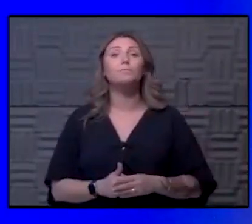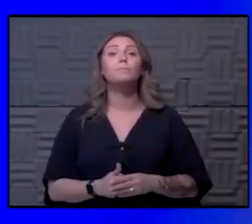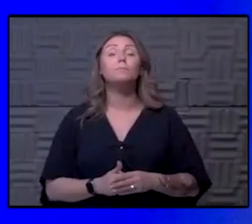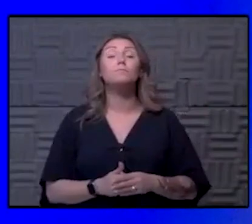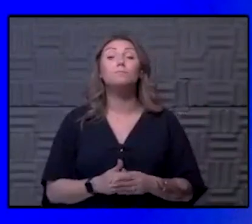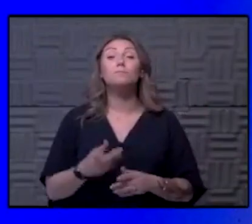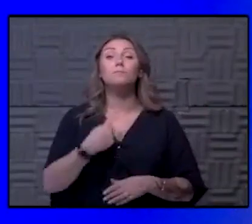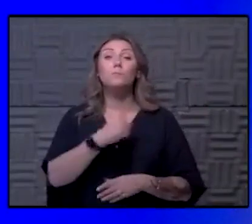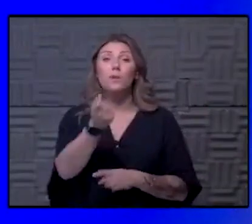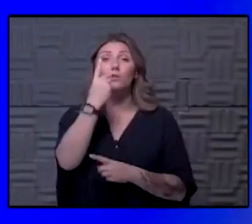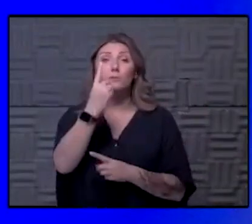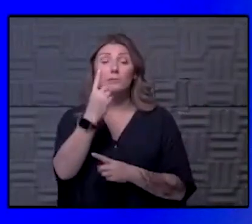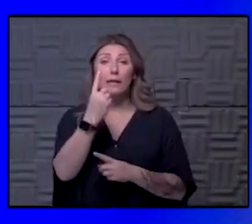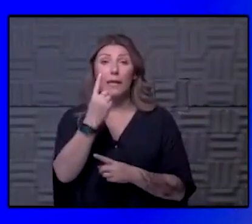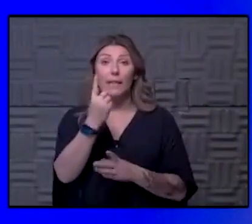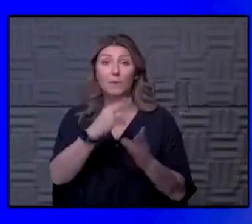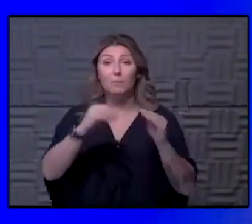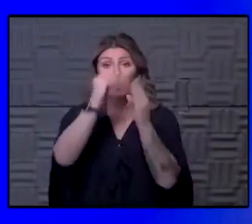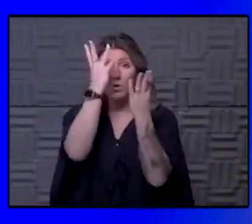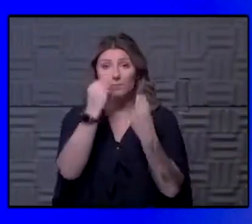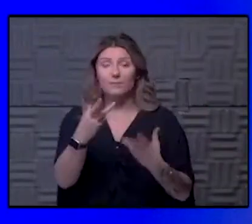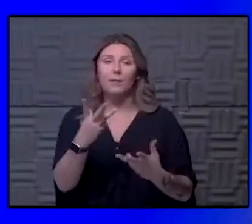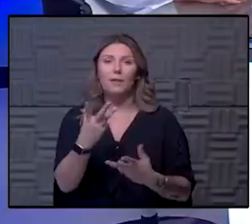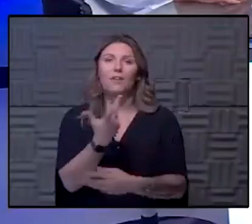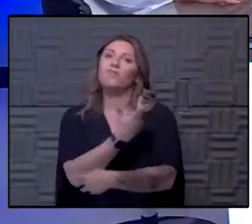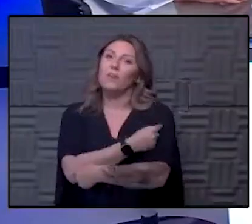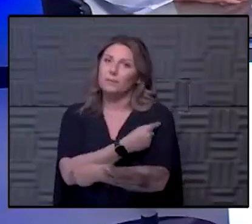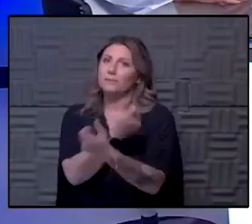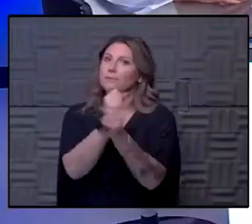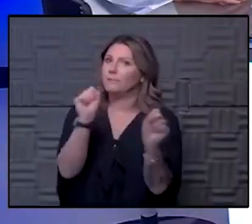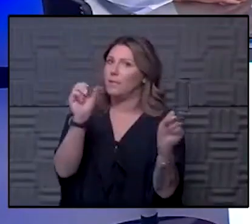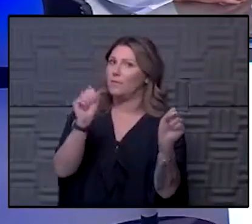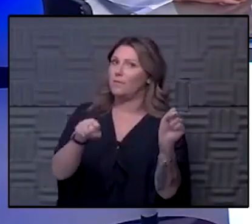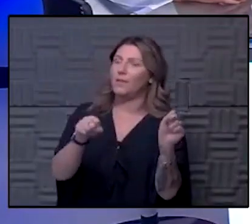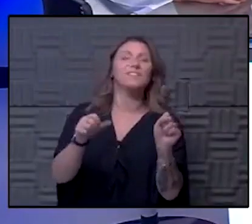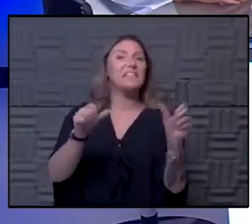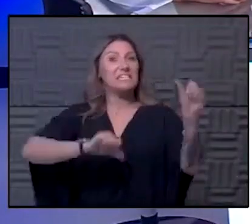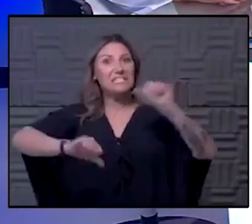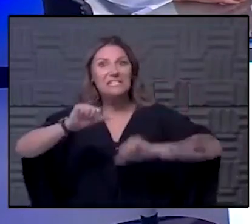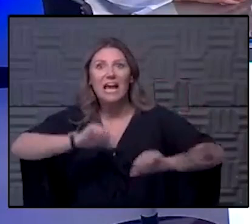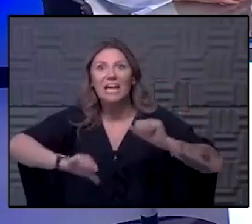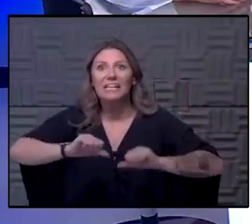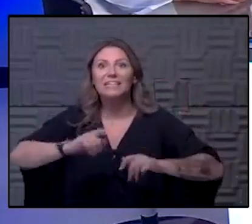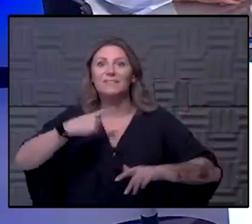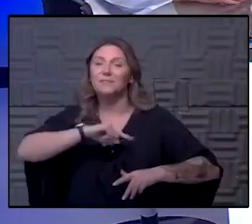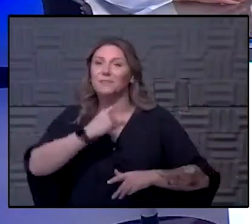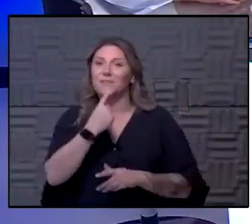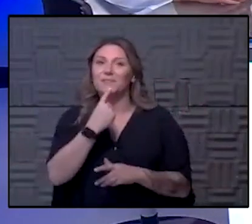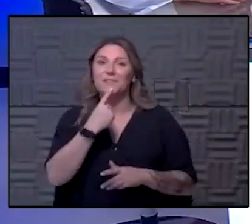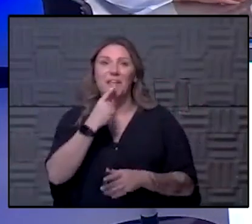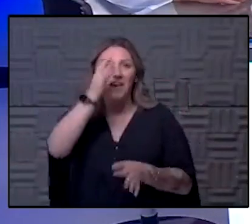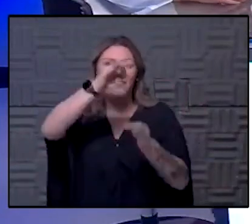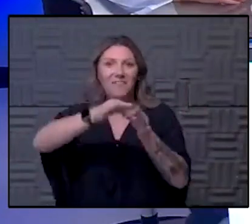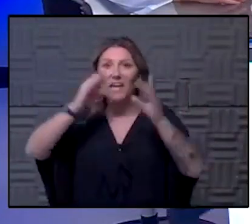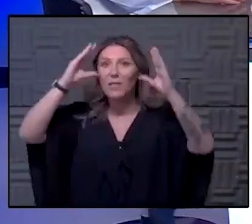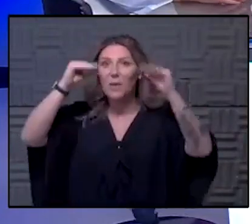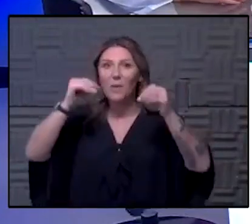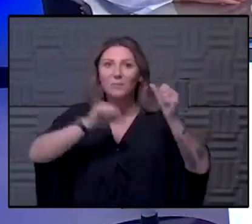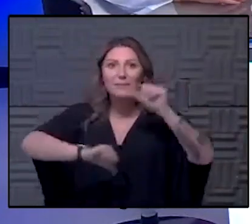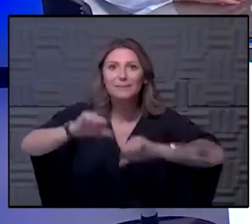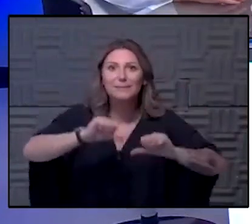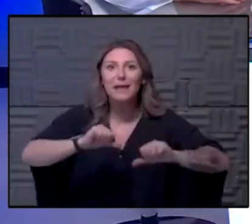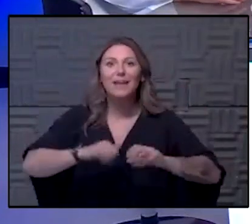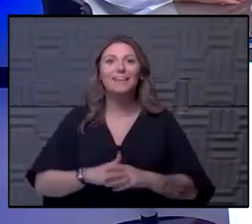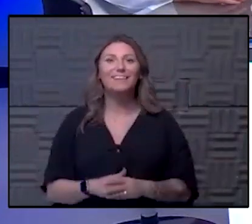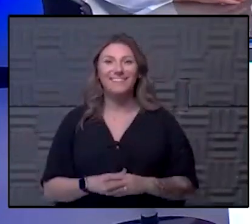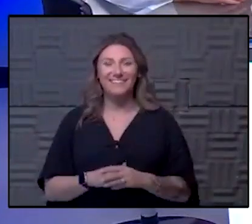more data now, that these vaccines are definitely safe. Yeah, science. Okay, well, we've said before, faith, hope, and science. Weave